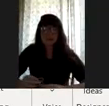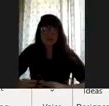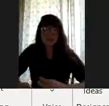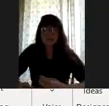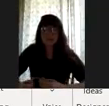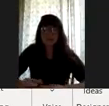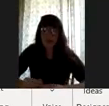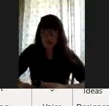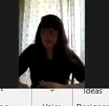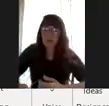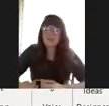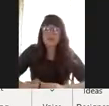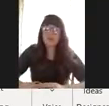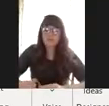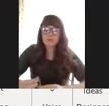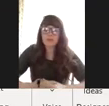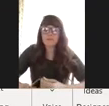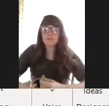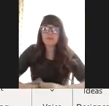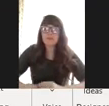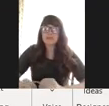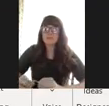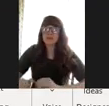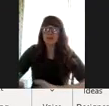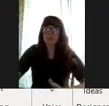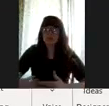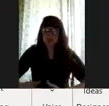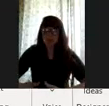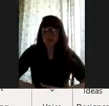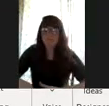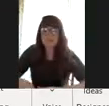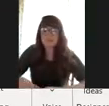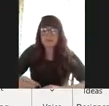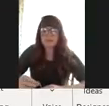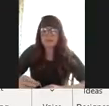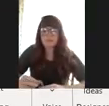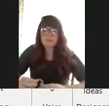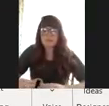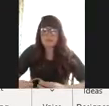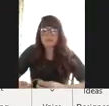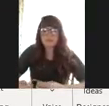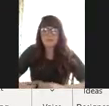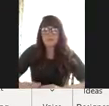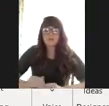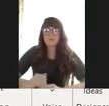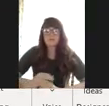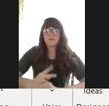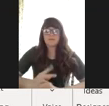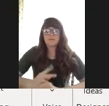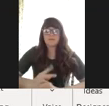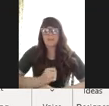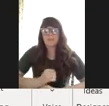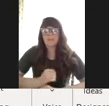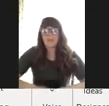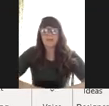Shall be saved from the wrath of God through him. So that's going to be your experience. Okay. Explain to me